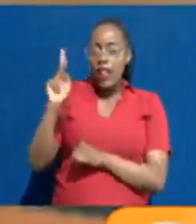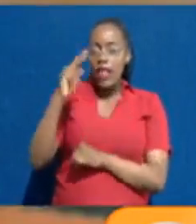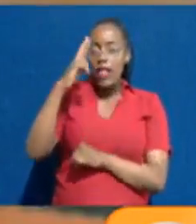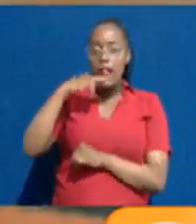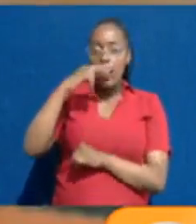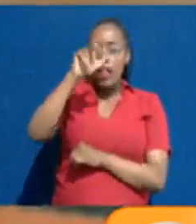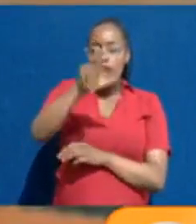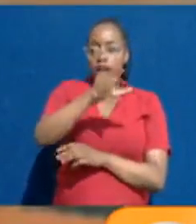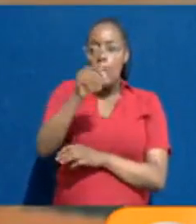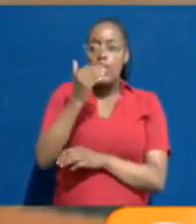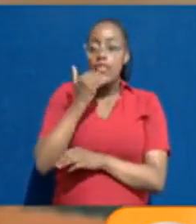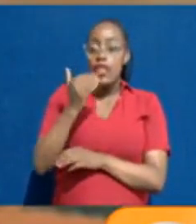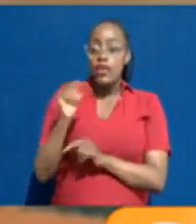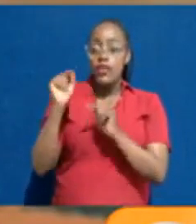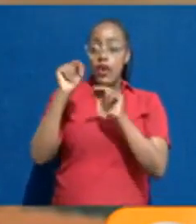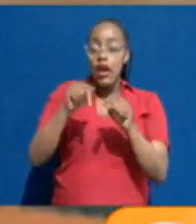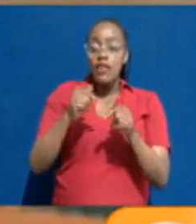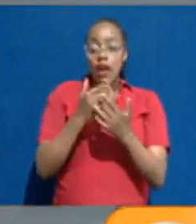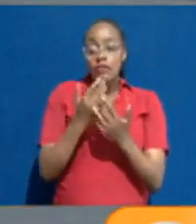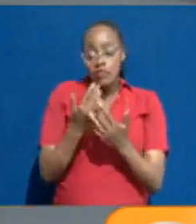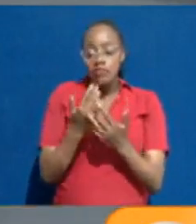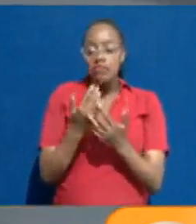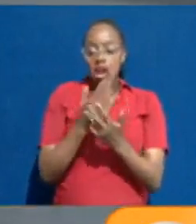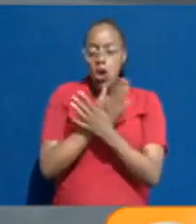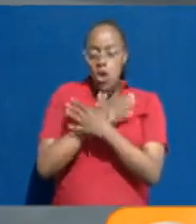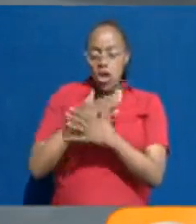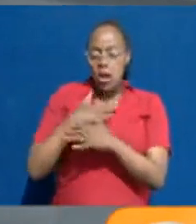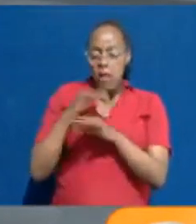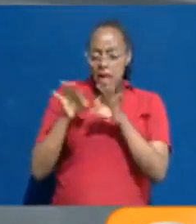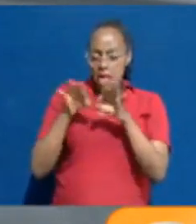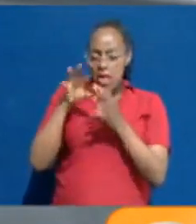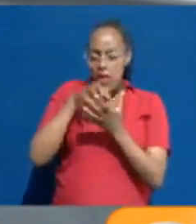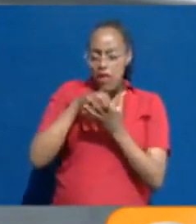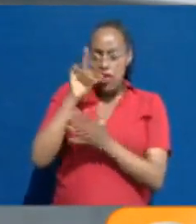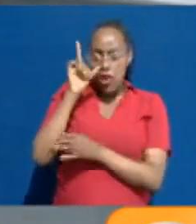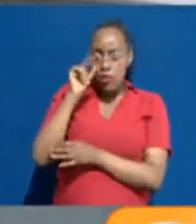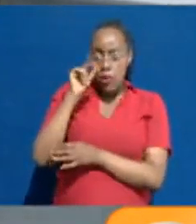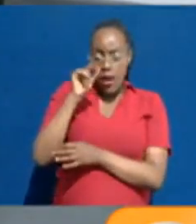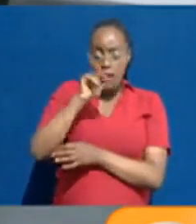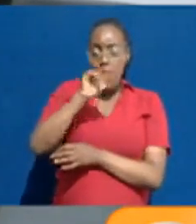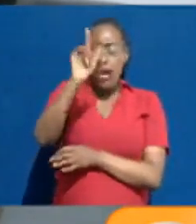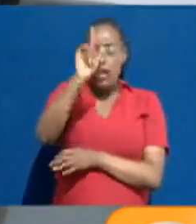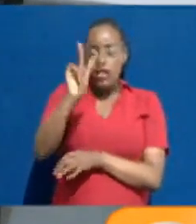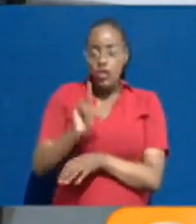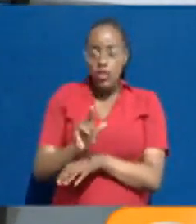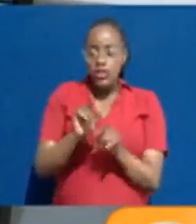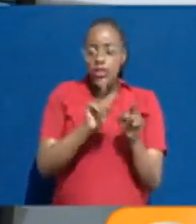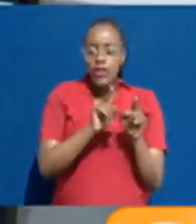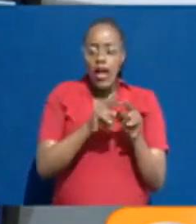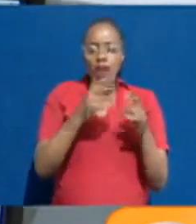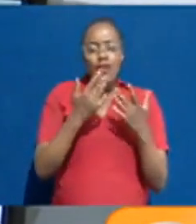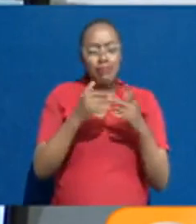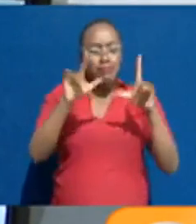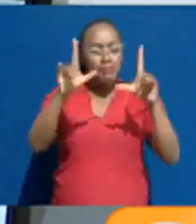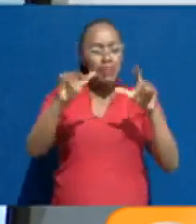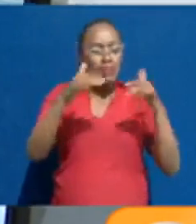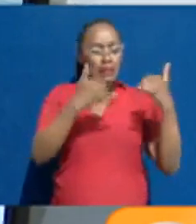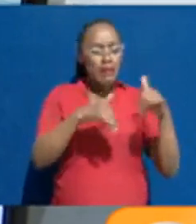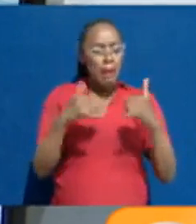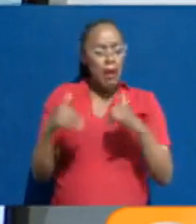Terry. So my colleague Serfine gave us a situational report on the coastal region, the impact there, very dramatic pictures coming from